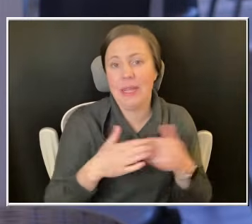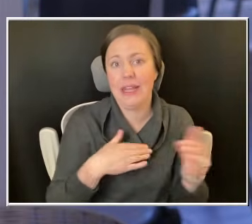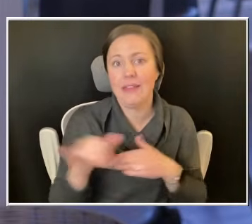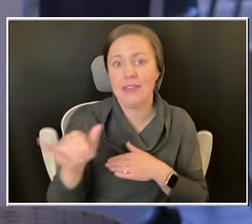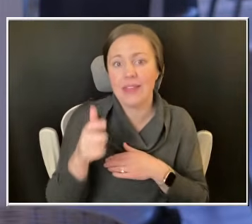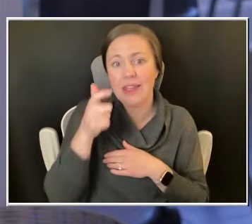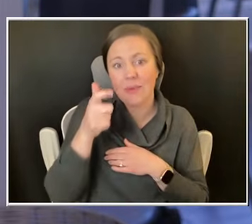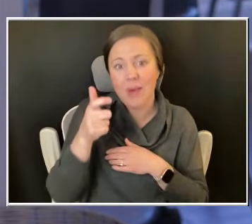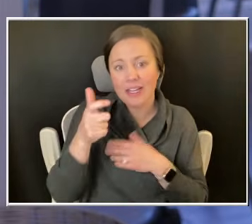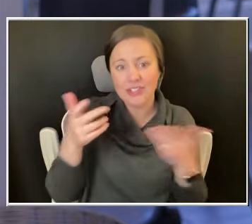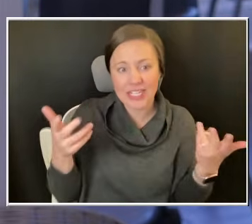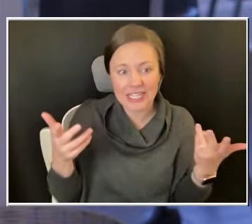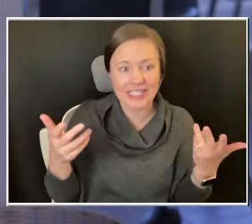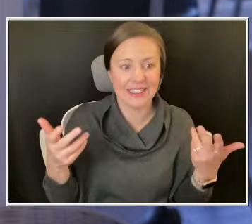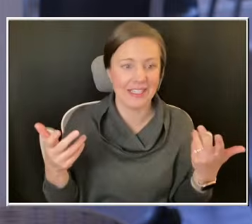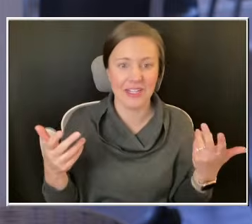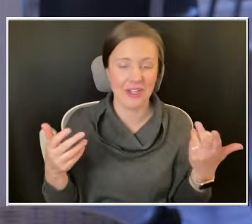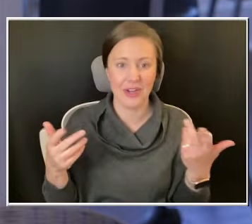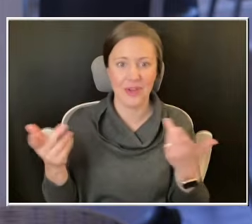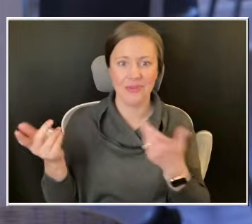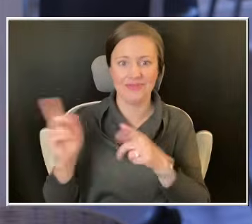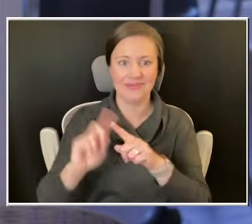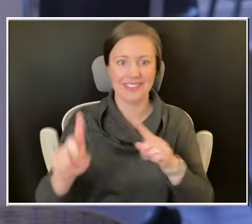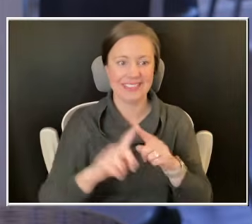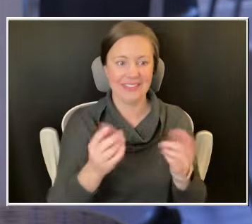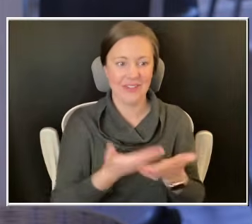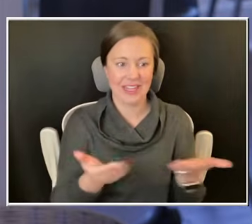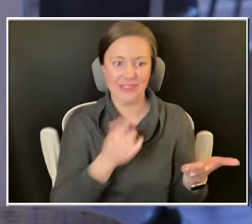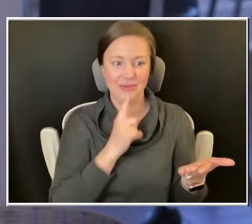Simpsons, it's comfort. And